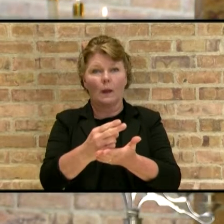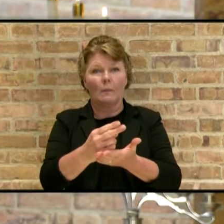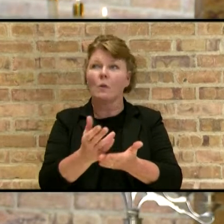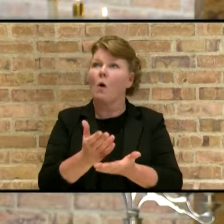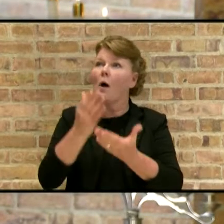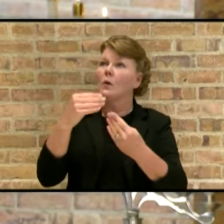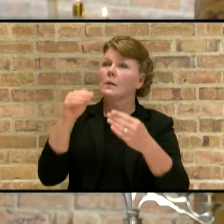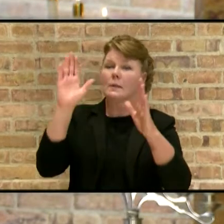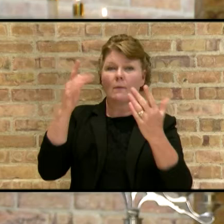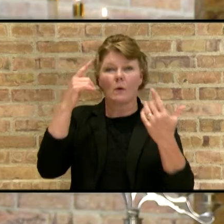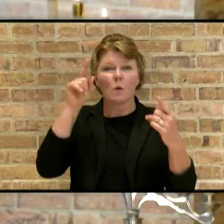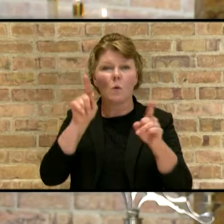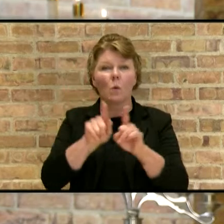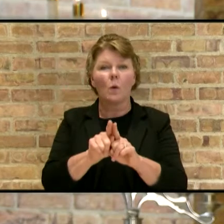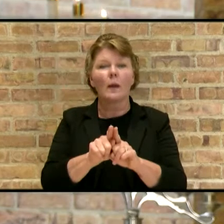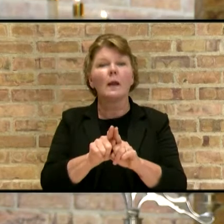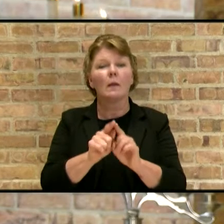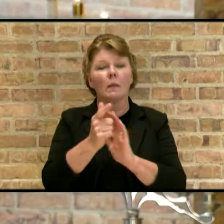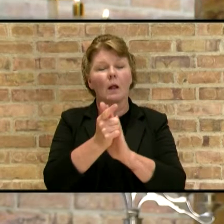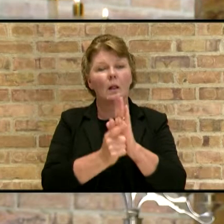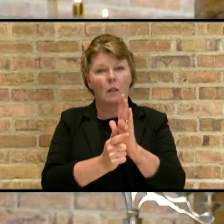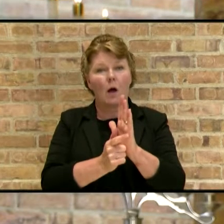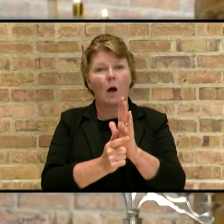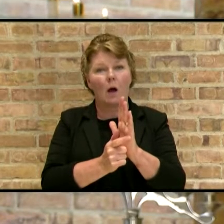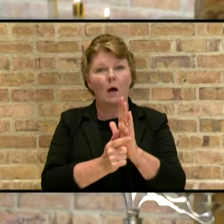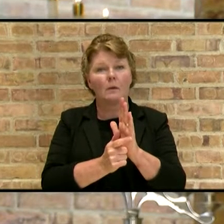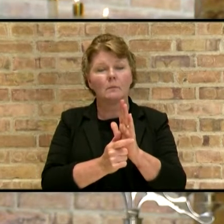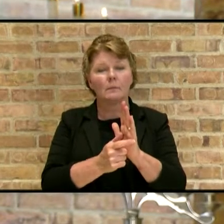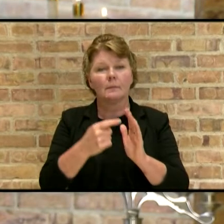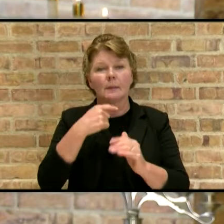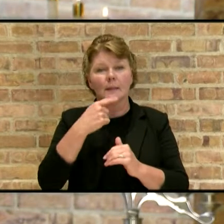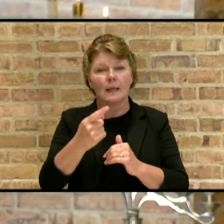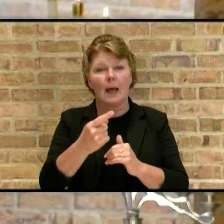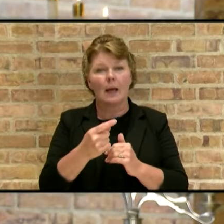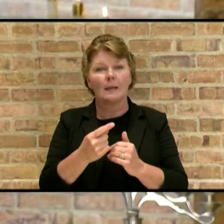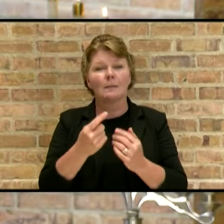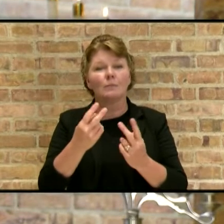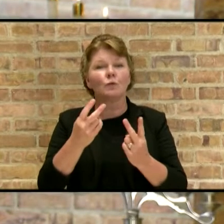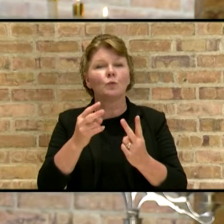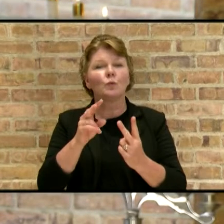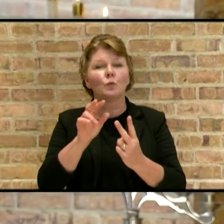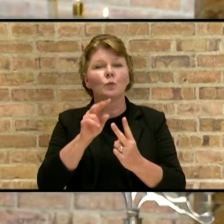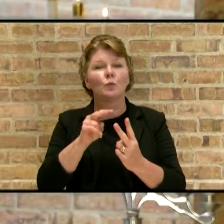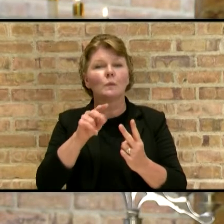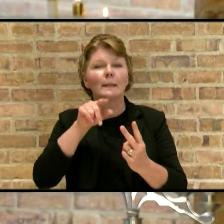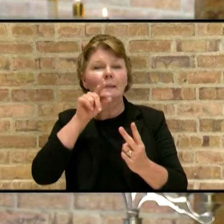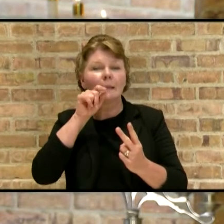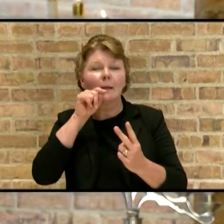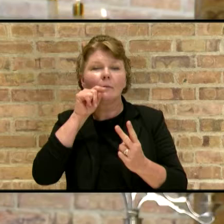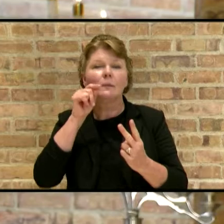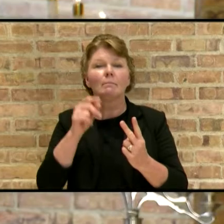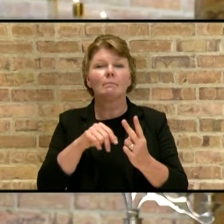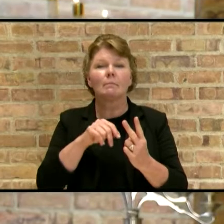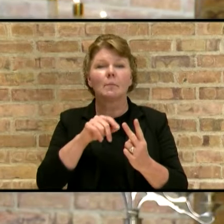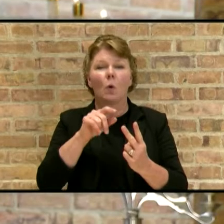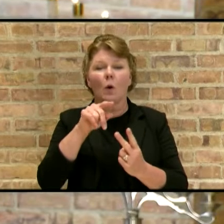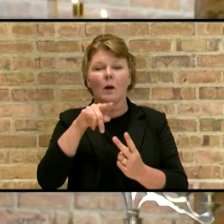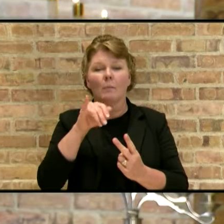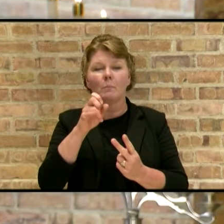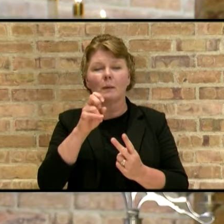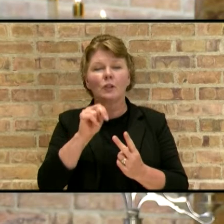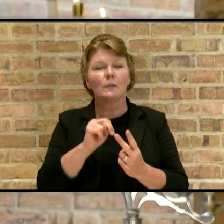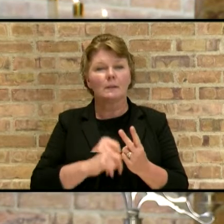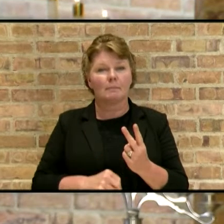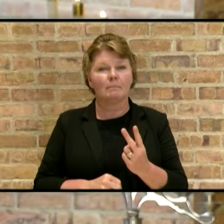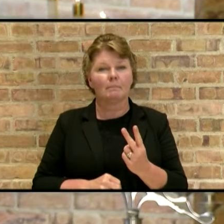sacrifice according to what it said in the law of the Lord, a pair of turtle doves or two young pigeons. Now there was a man